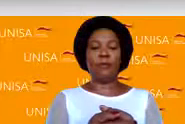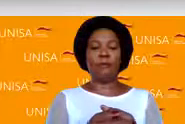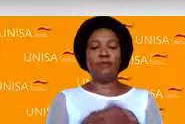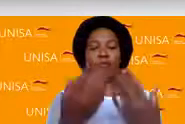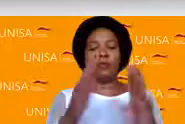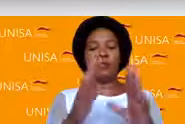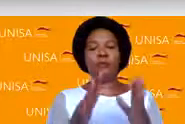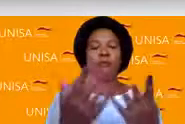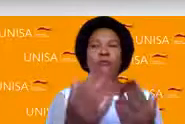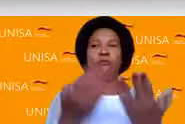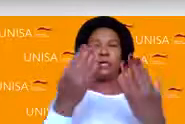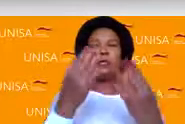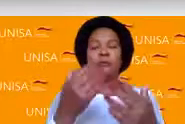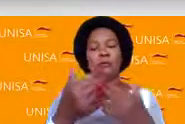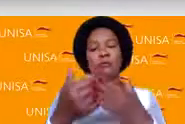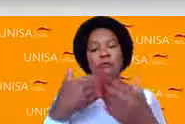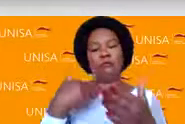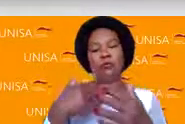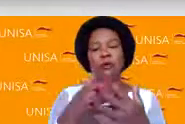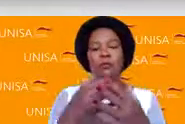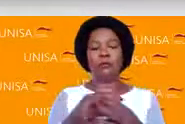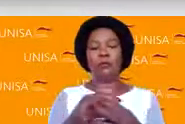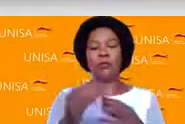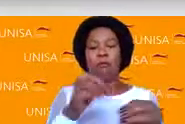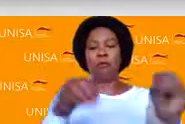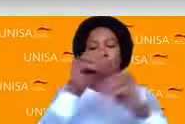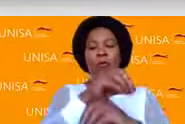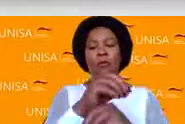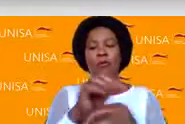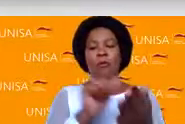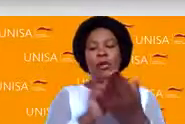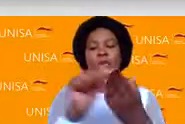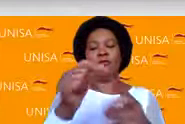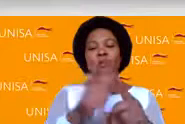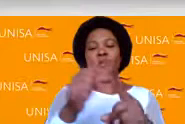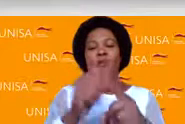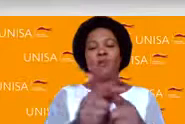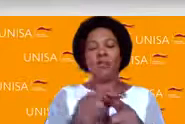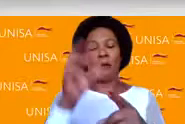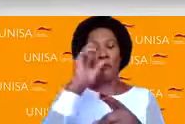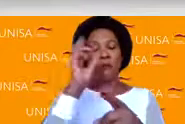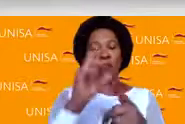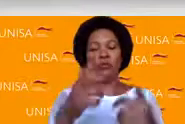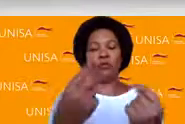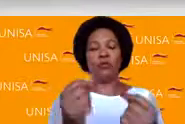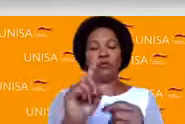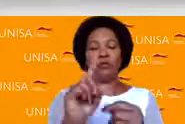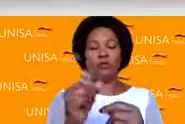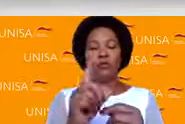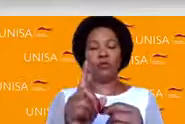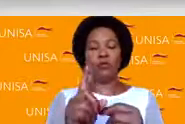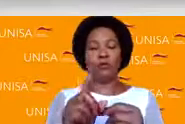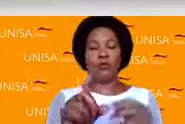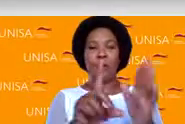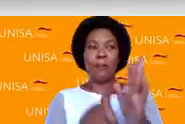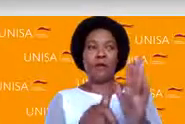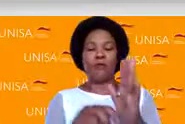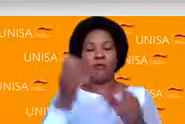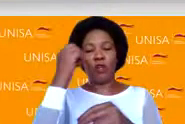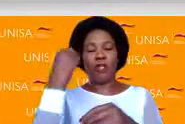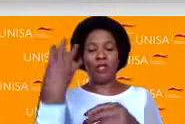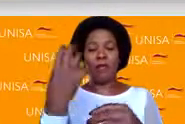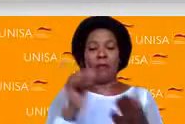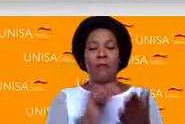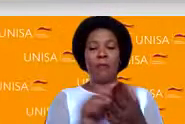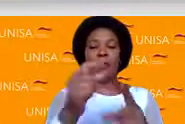you've misplaced your password, remember what you can do is also retrieve forgotten passwords by clicking on the